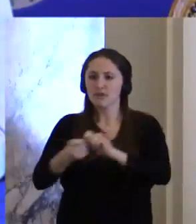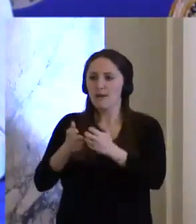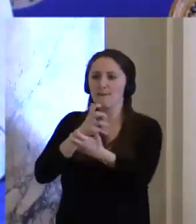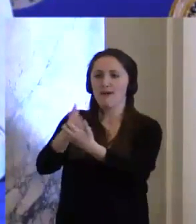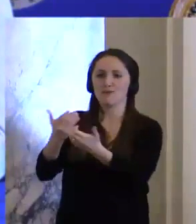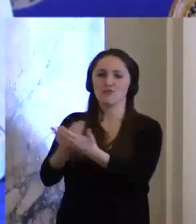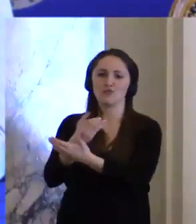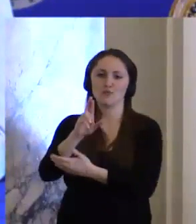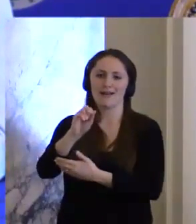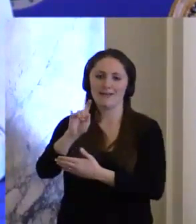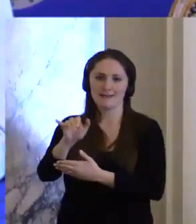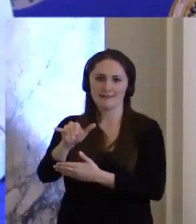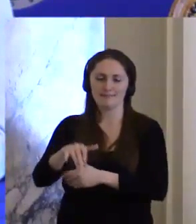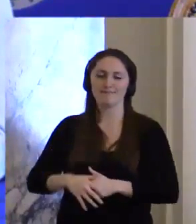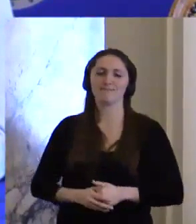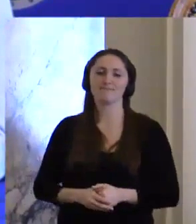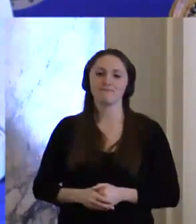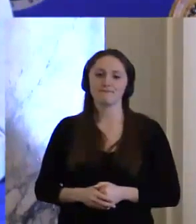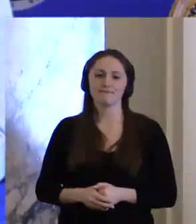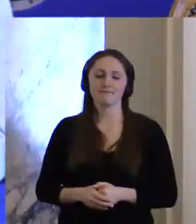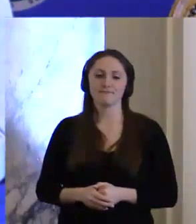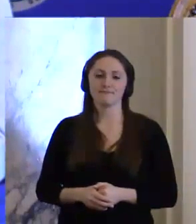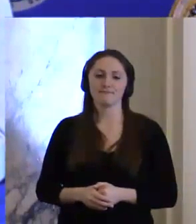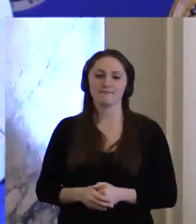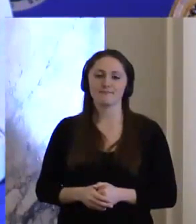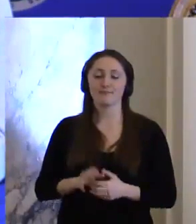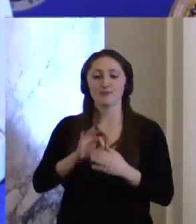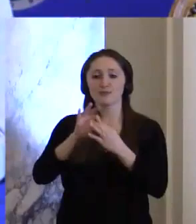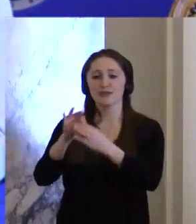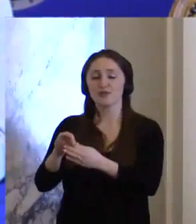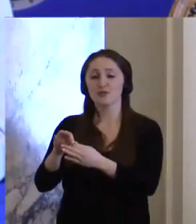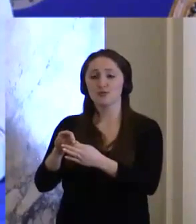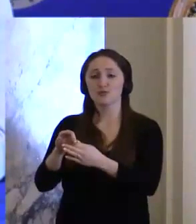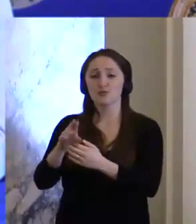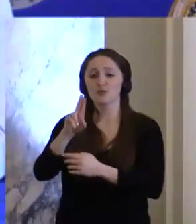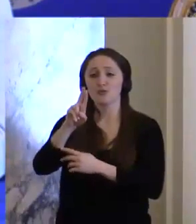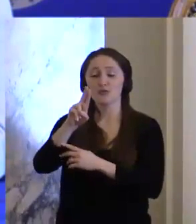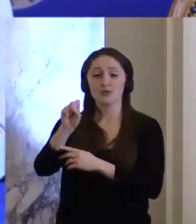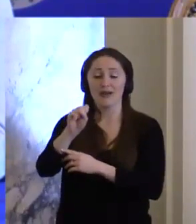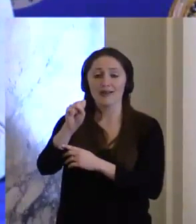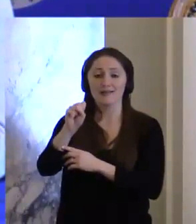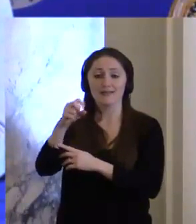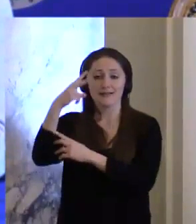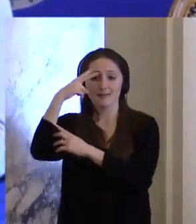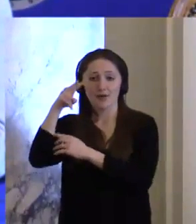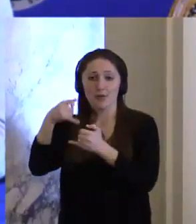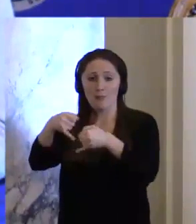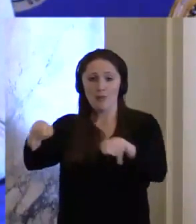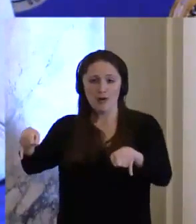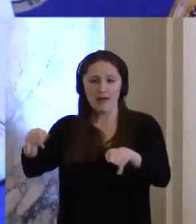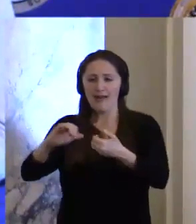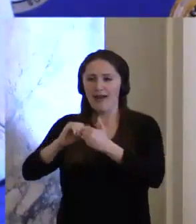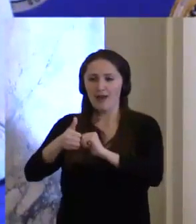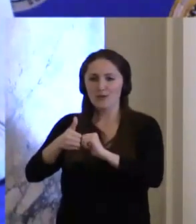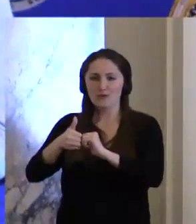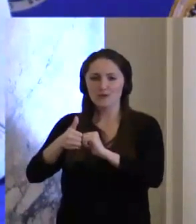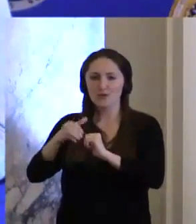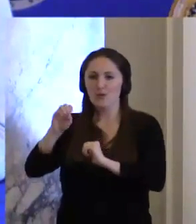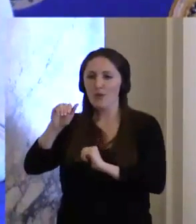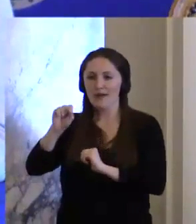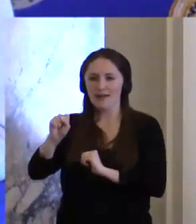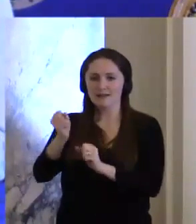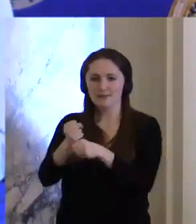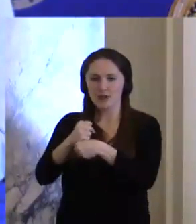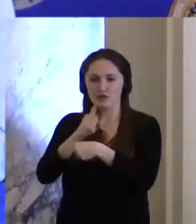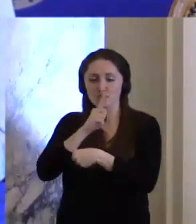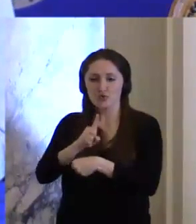realities. With regards to the US-Mexico border and how can the OAS help to ensure that migrants